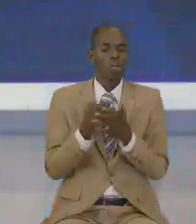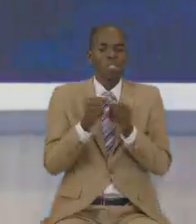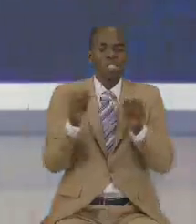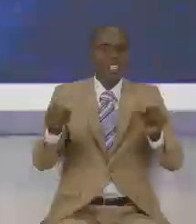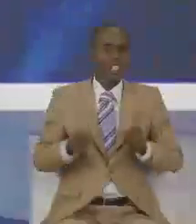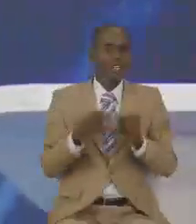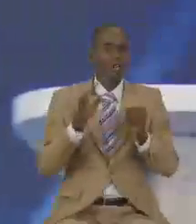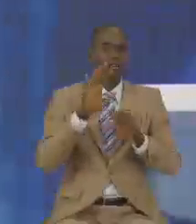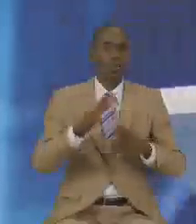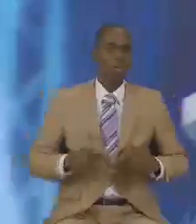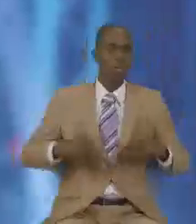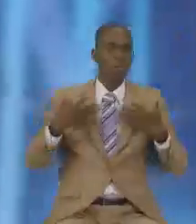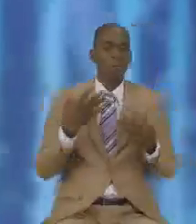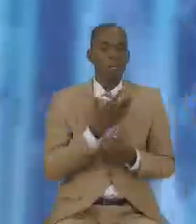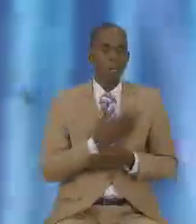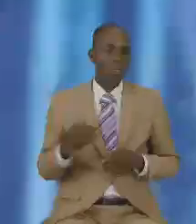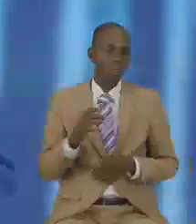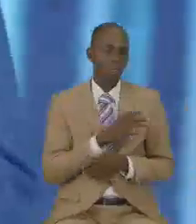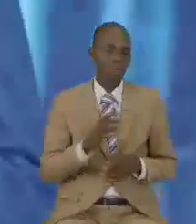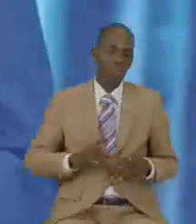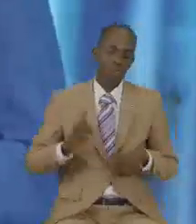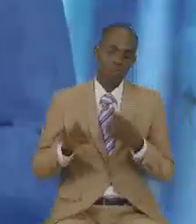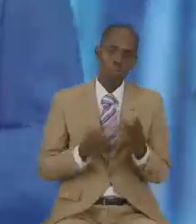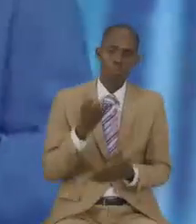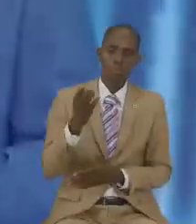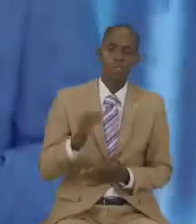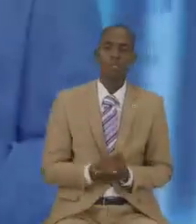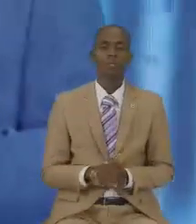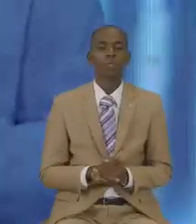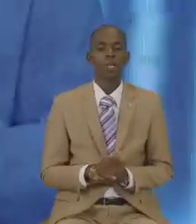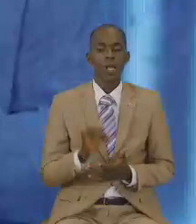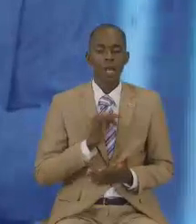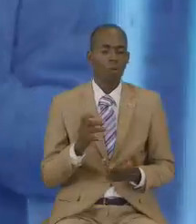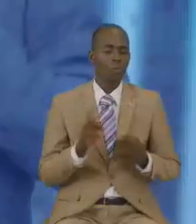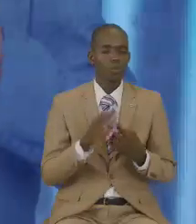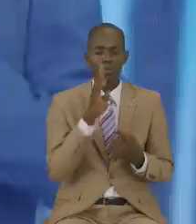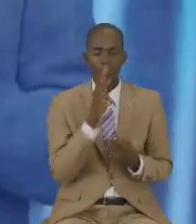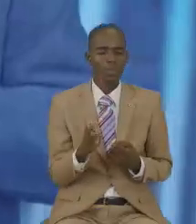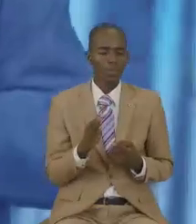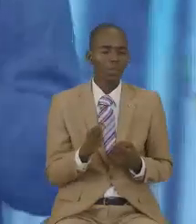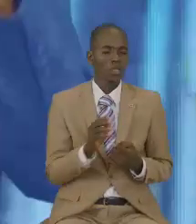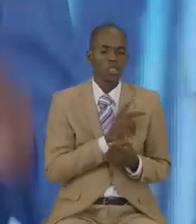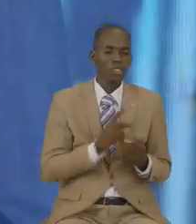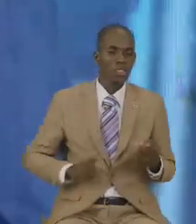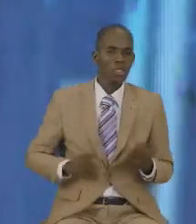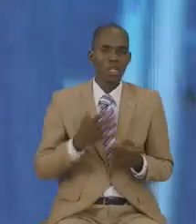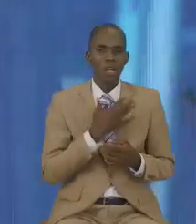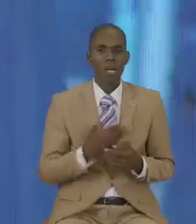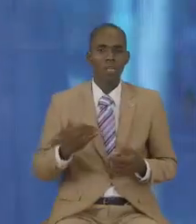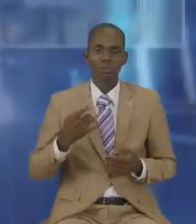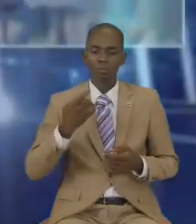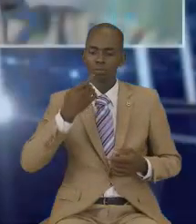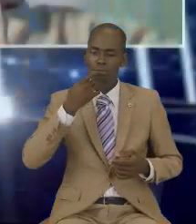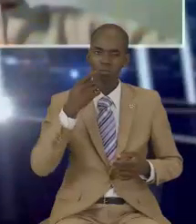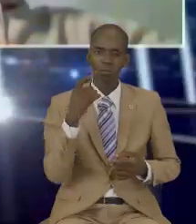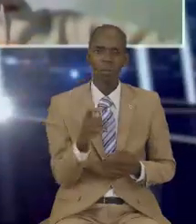growth there. I'm slow. I want to quick. I want to be quick. And then I increase my speed a little bit today.